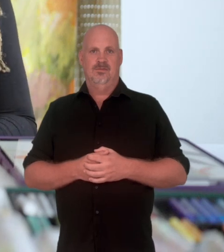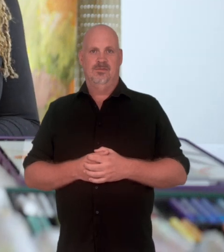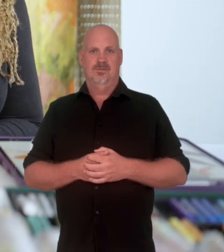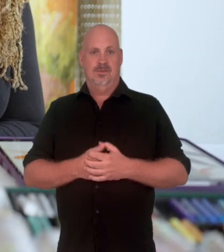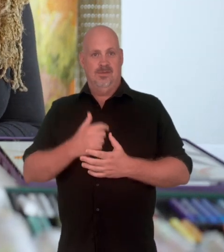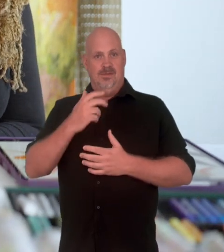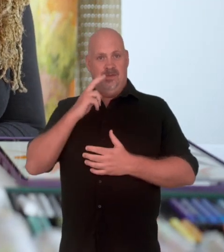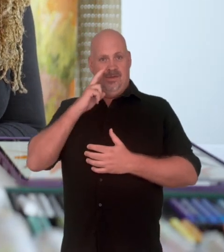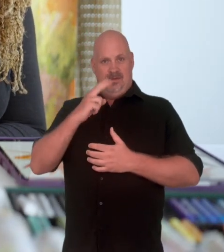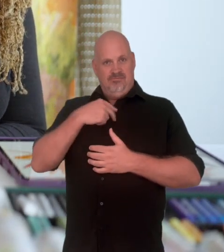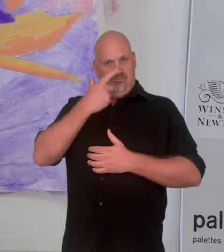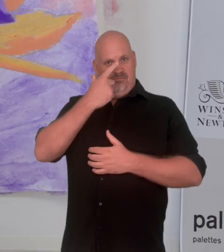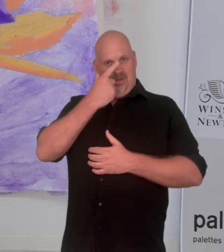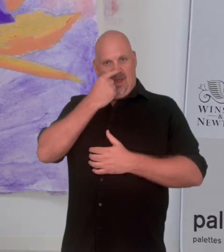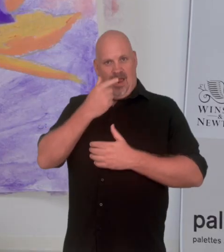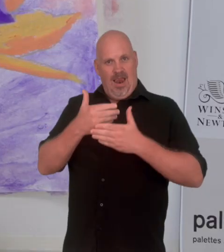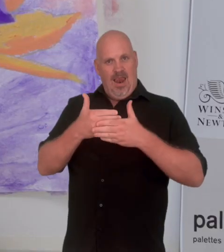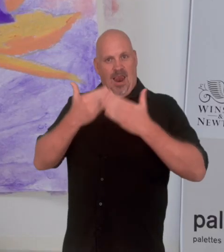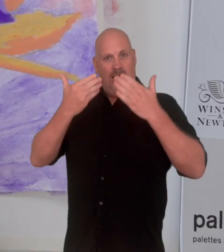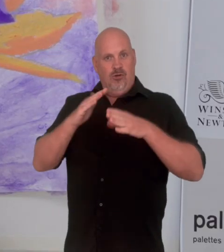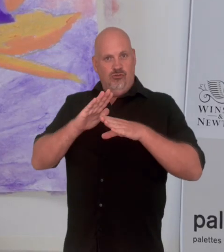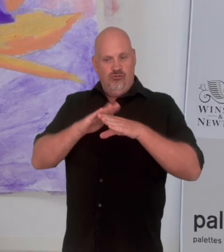I could put some lighter green lines in between